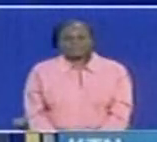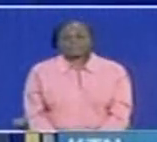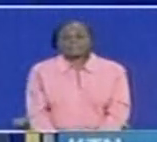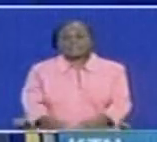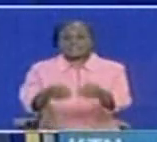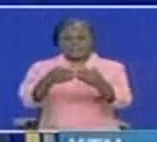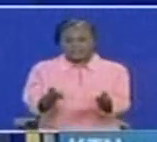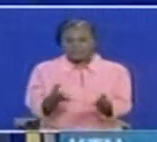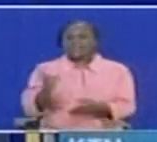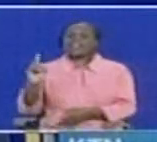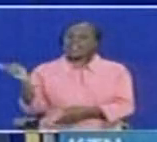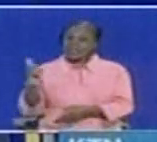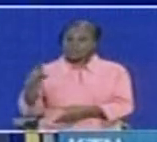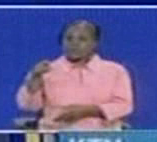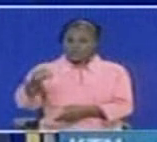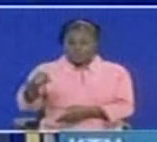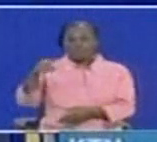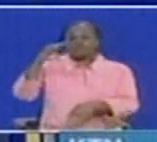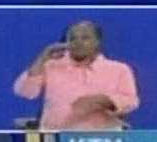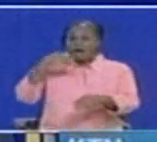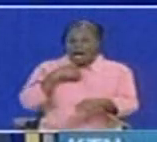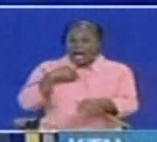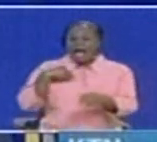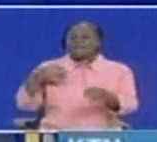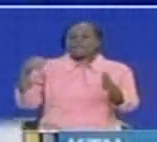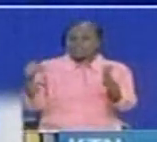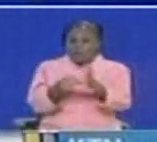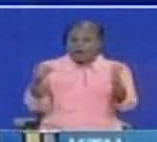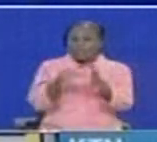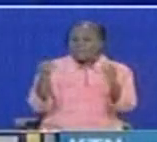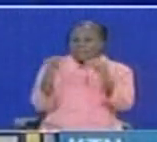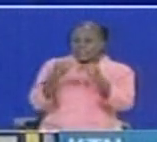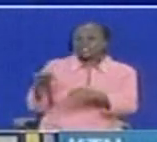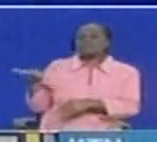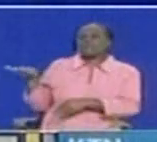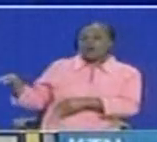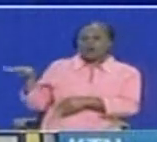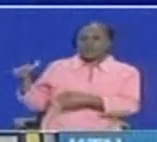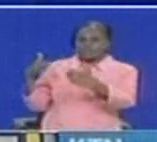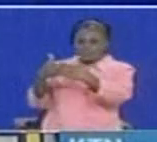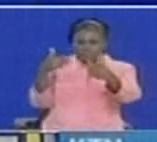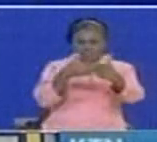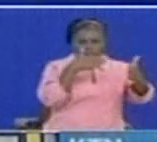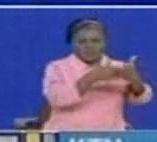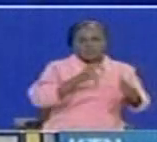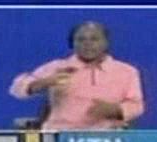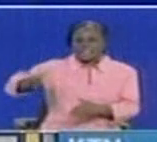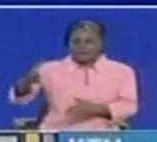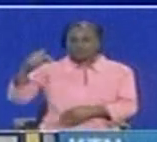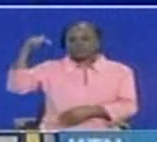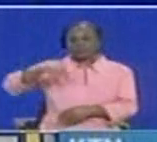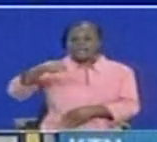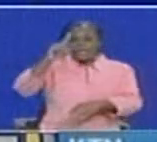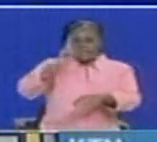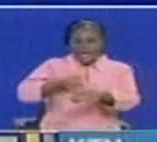Now, if you live in Nairobi, you probably got caught up in the mayhem. We're talking about the chaos that paralyzed much of the city today as